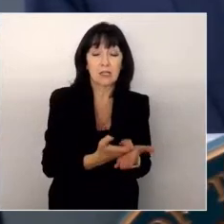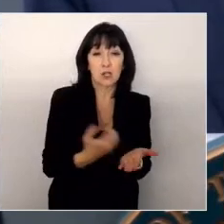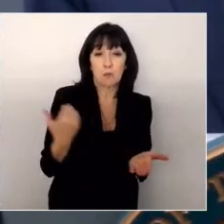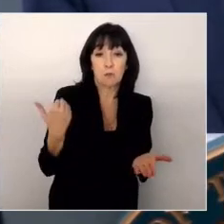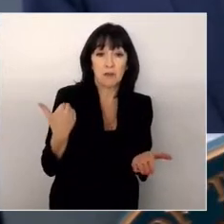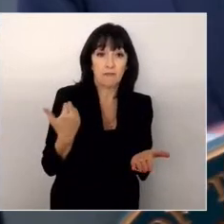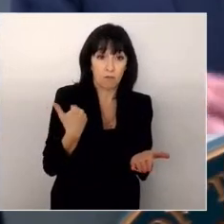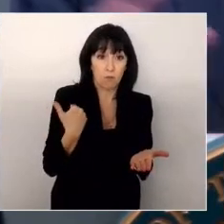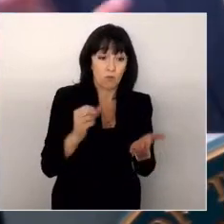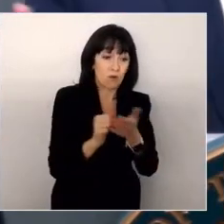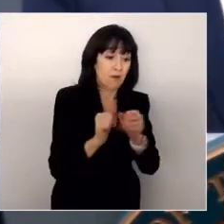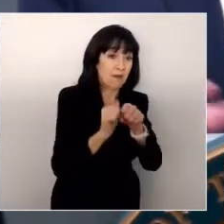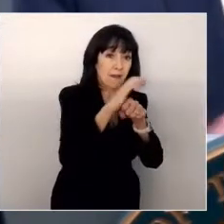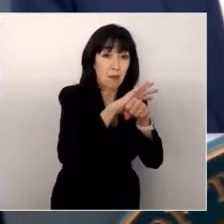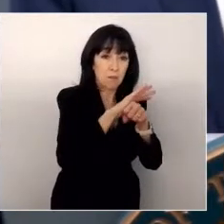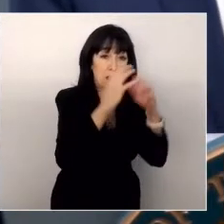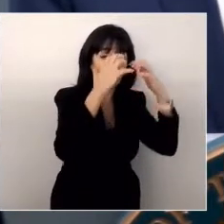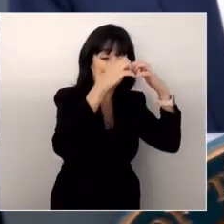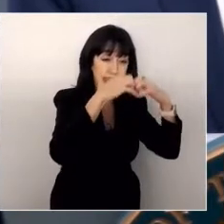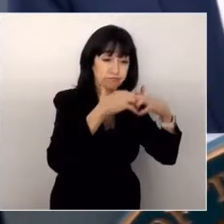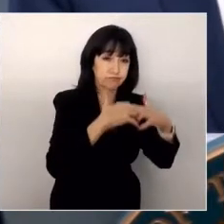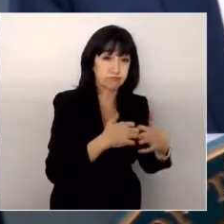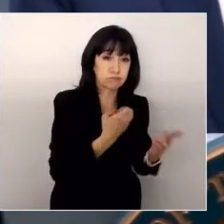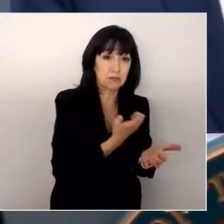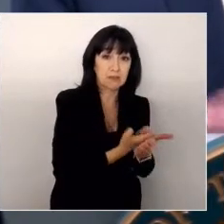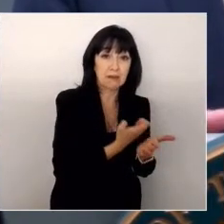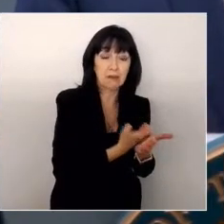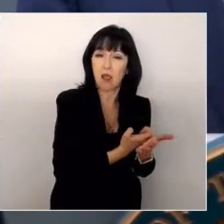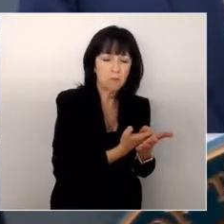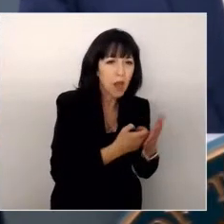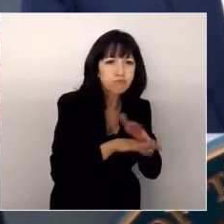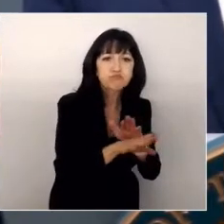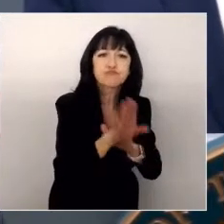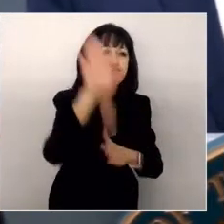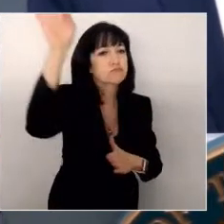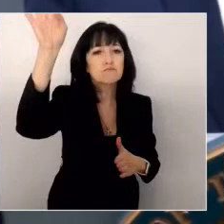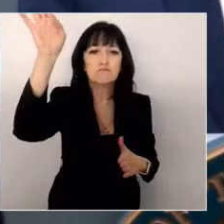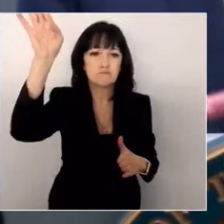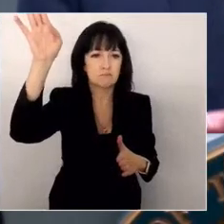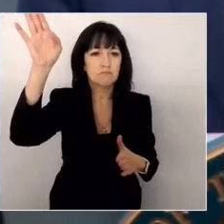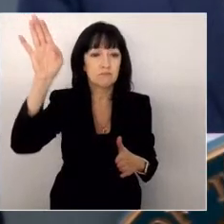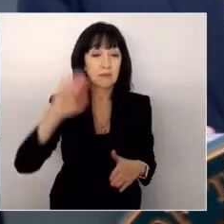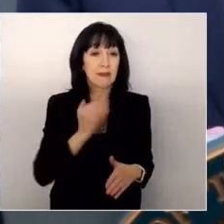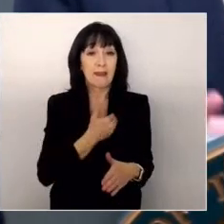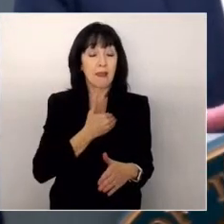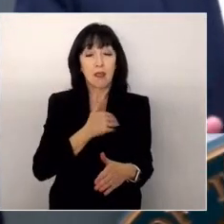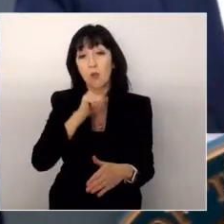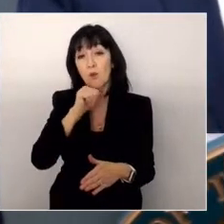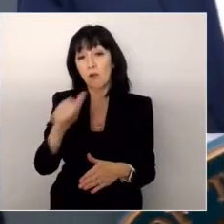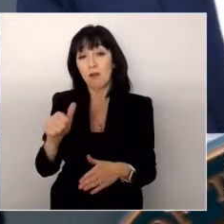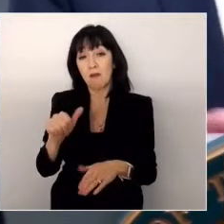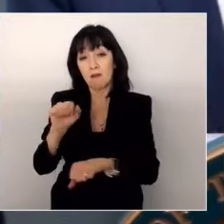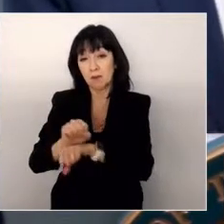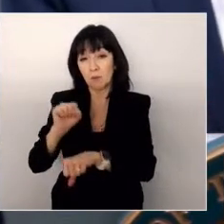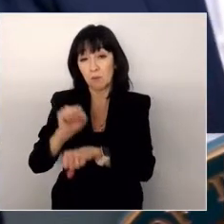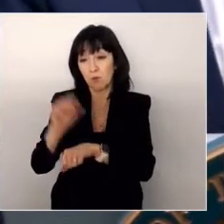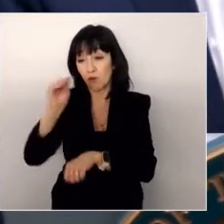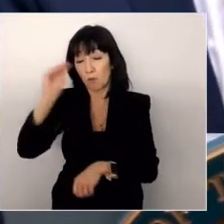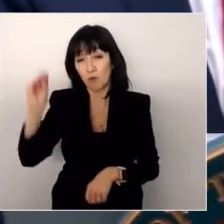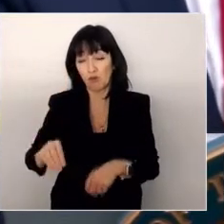COVID-19 more quickly than we could have imagined. Our unemployment rate is now just above 5%, down from a high